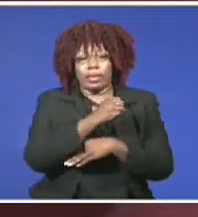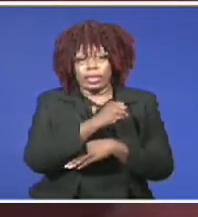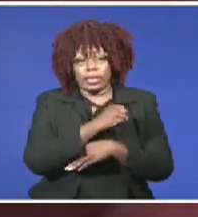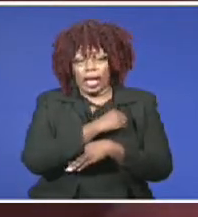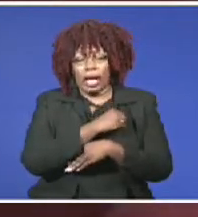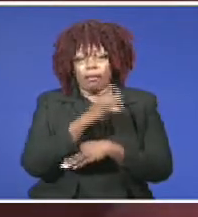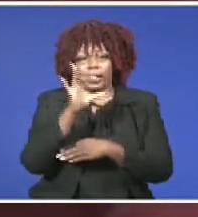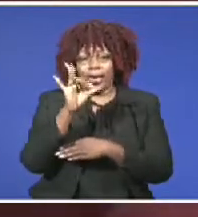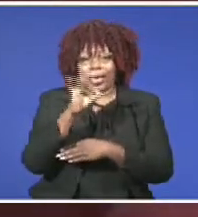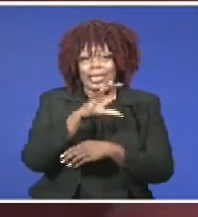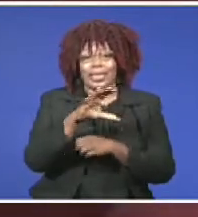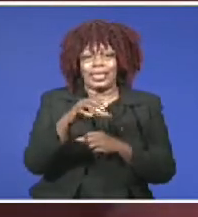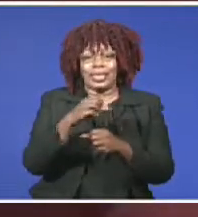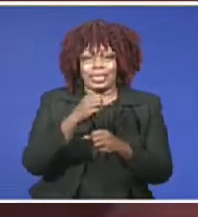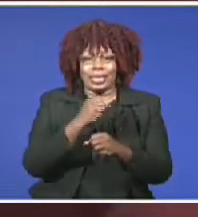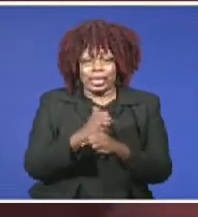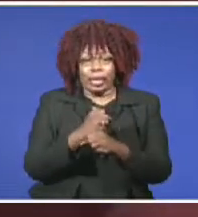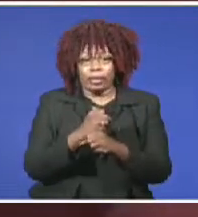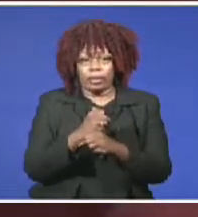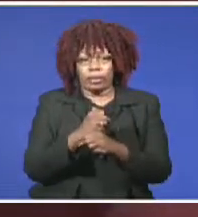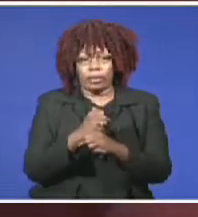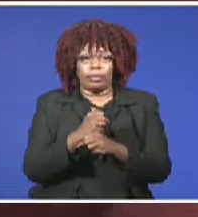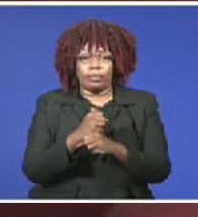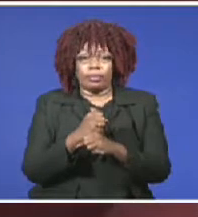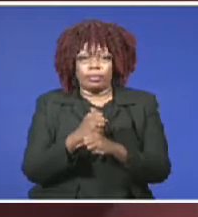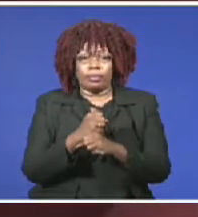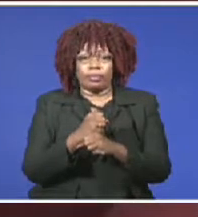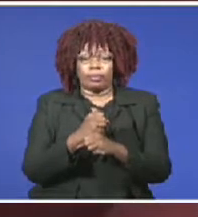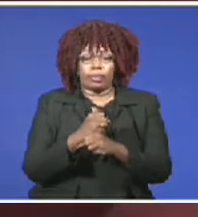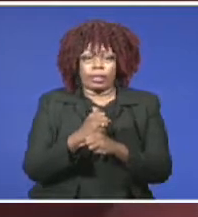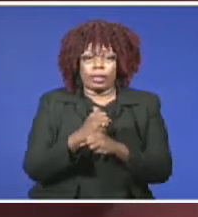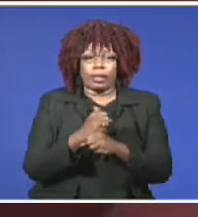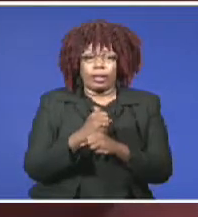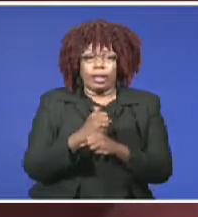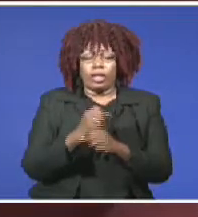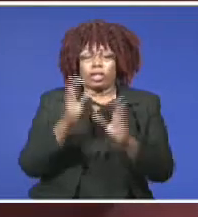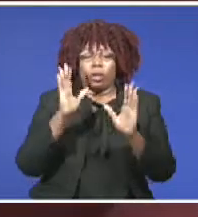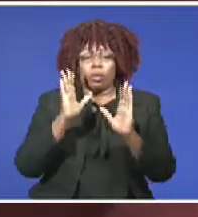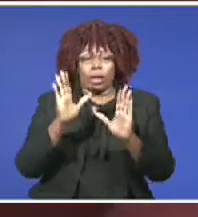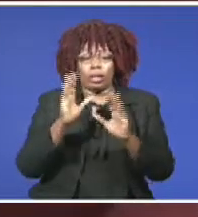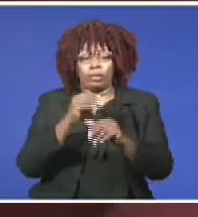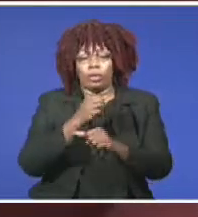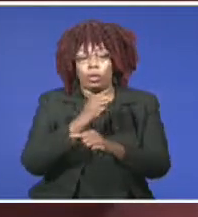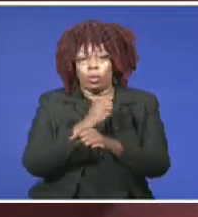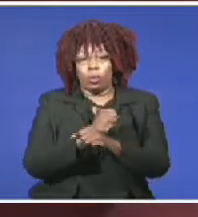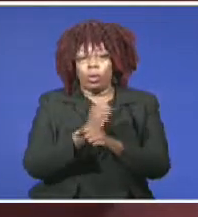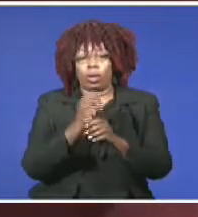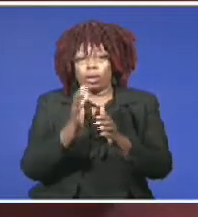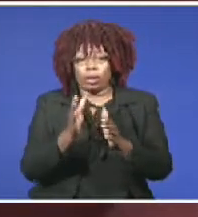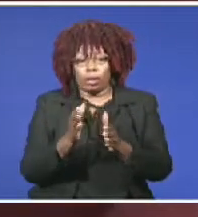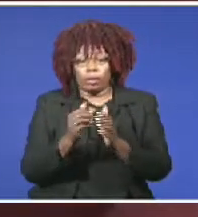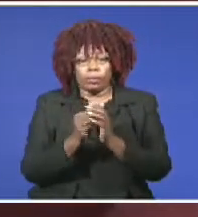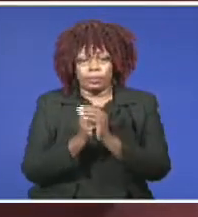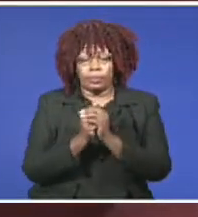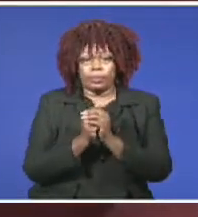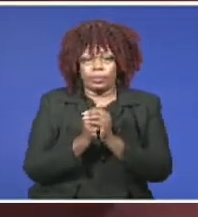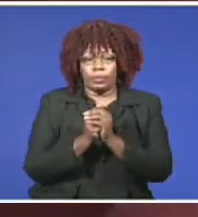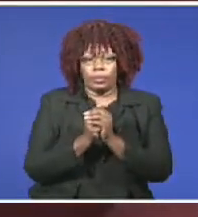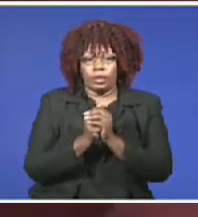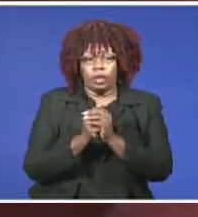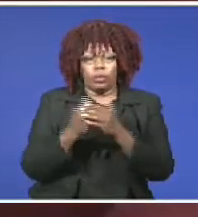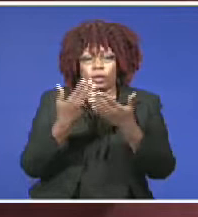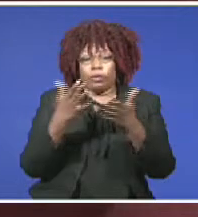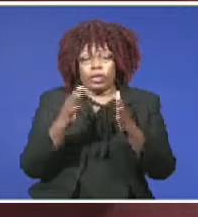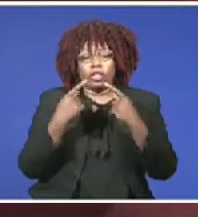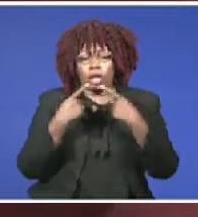over 8 years. A stellar employee. As a matter of fact, we just